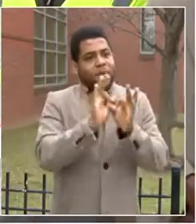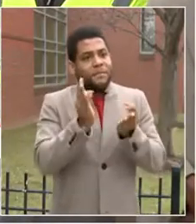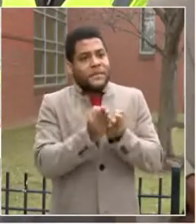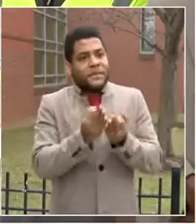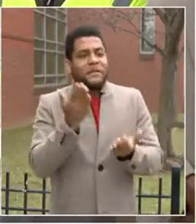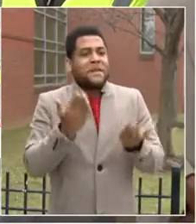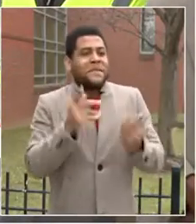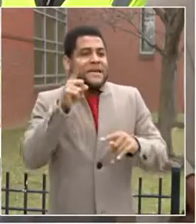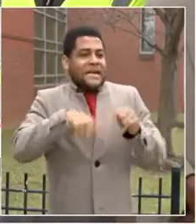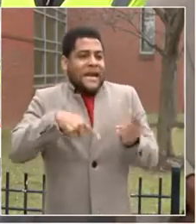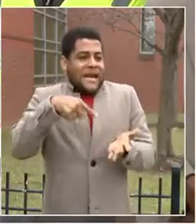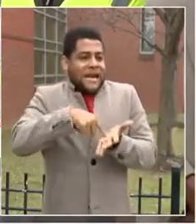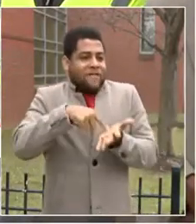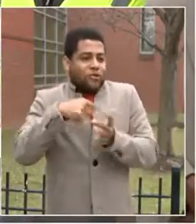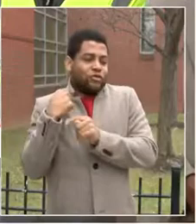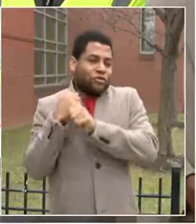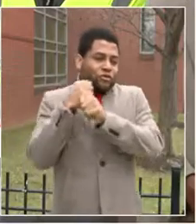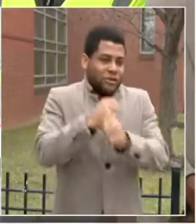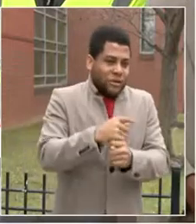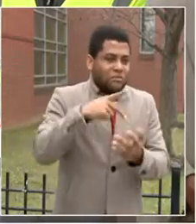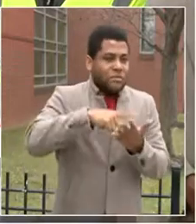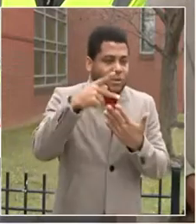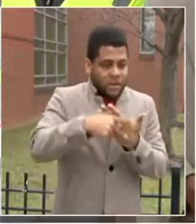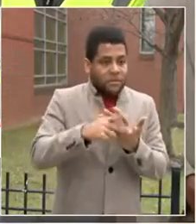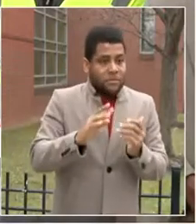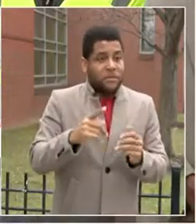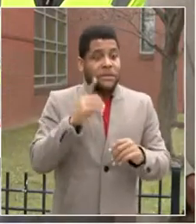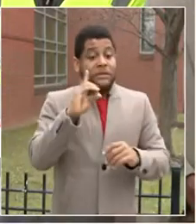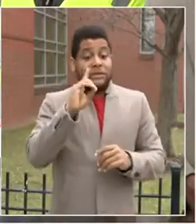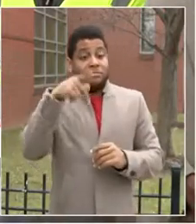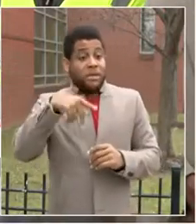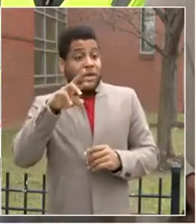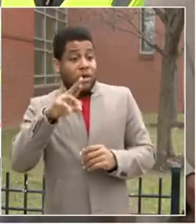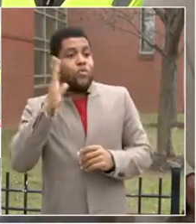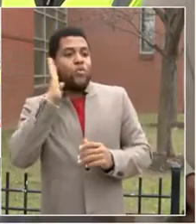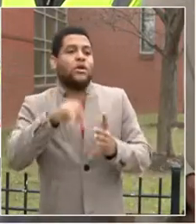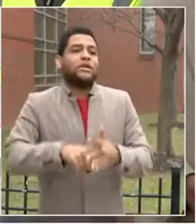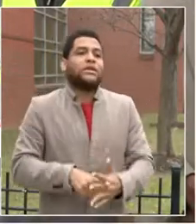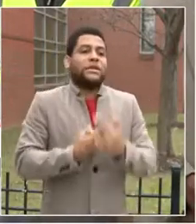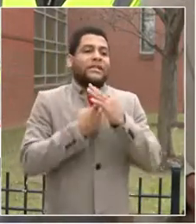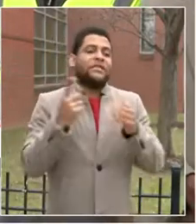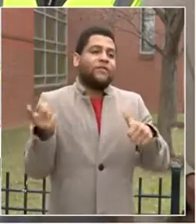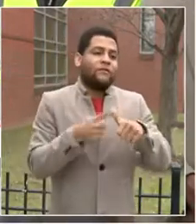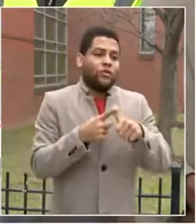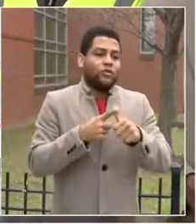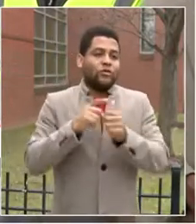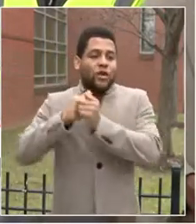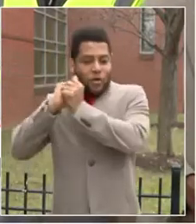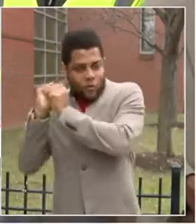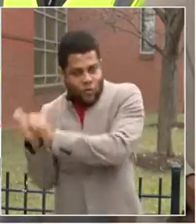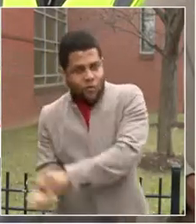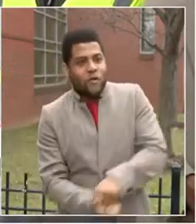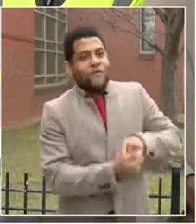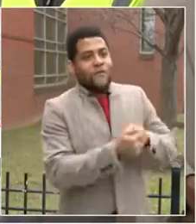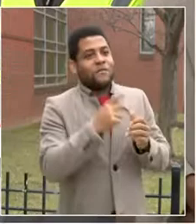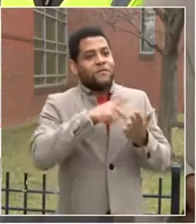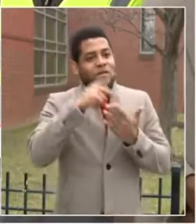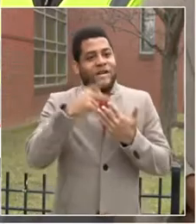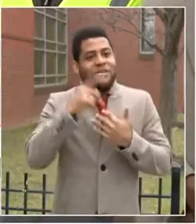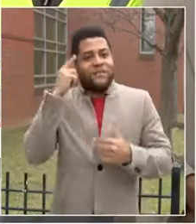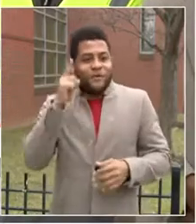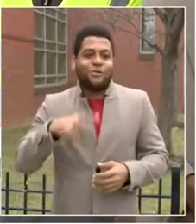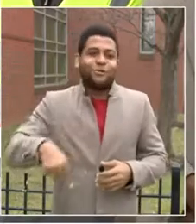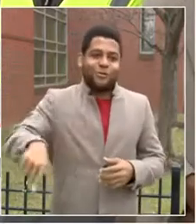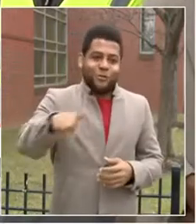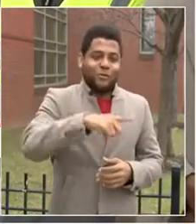traditional programs. And DPR will start its first golf program for youth. And so